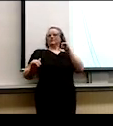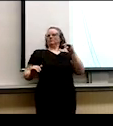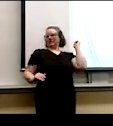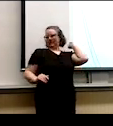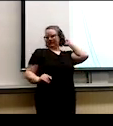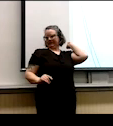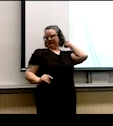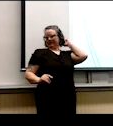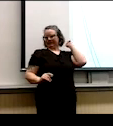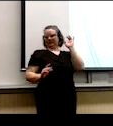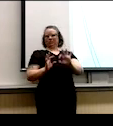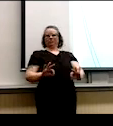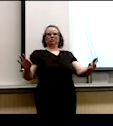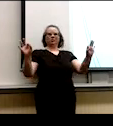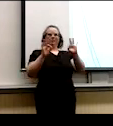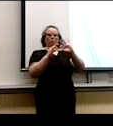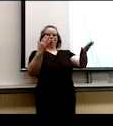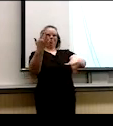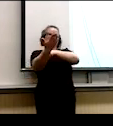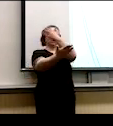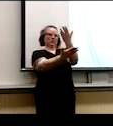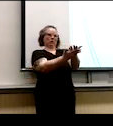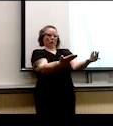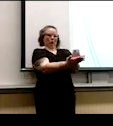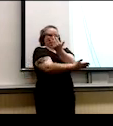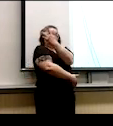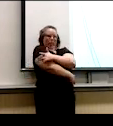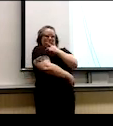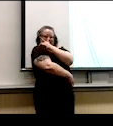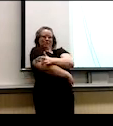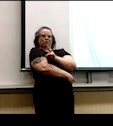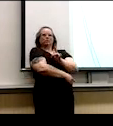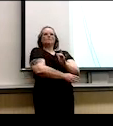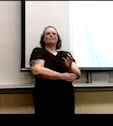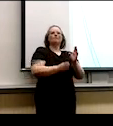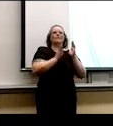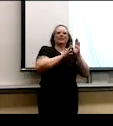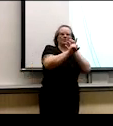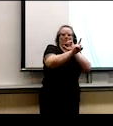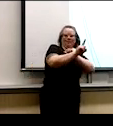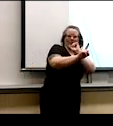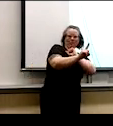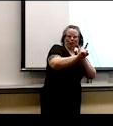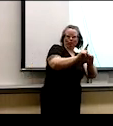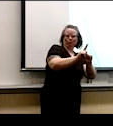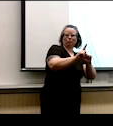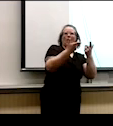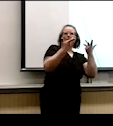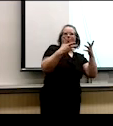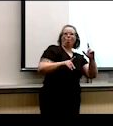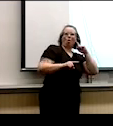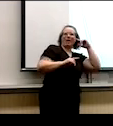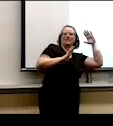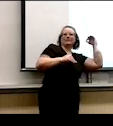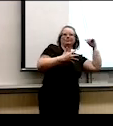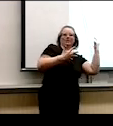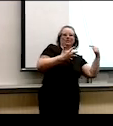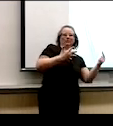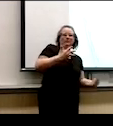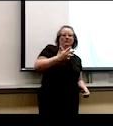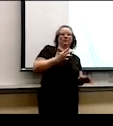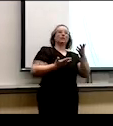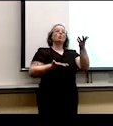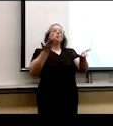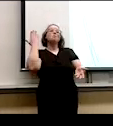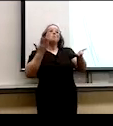the age, pretty much it's gonna be 100% guarantee unless they have a mosaic pattern of